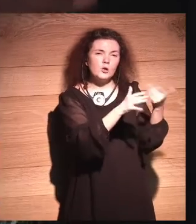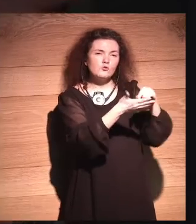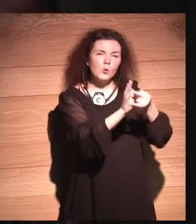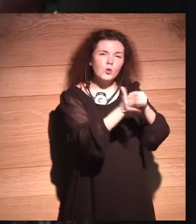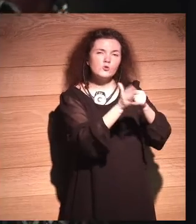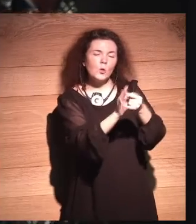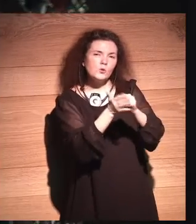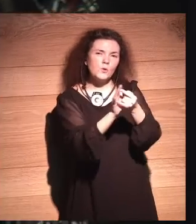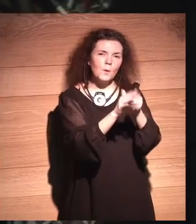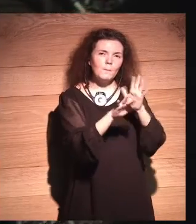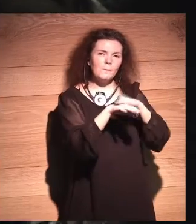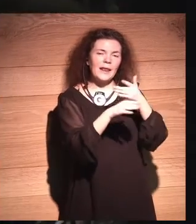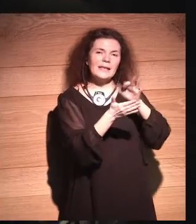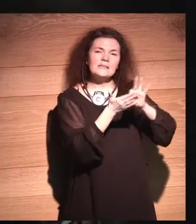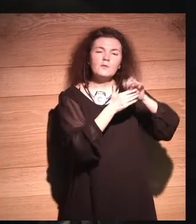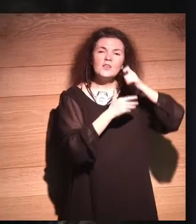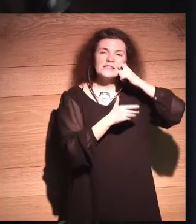exposé.